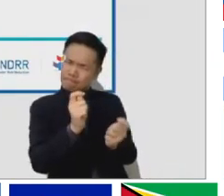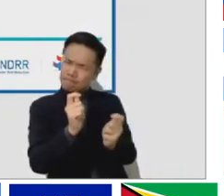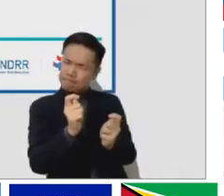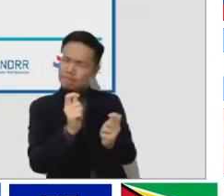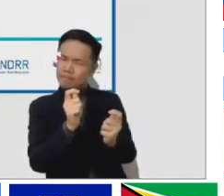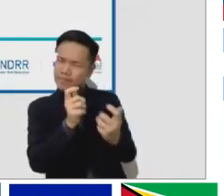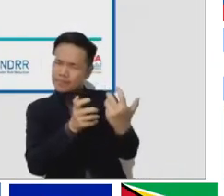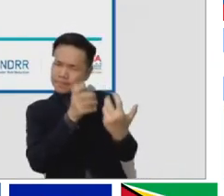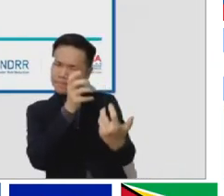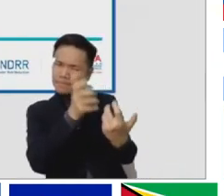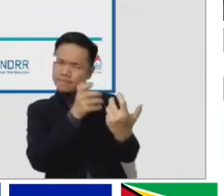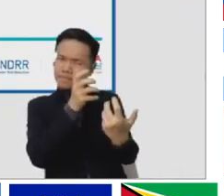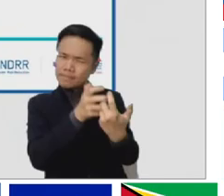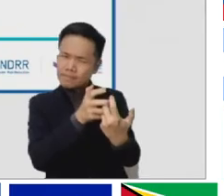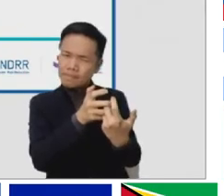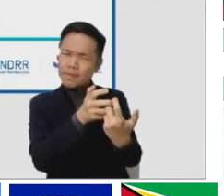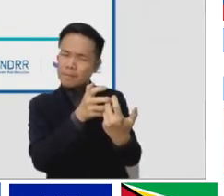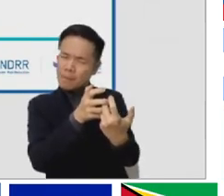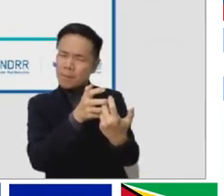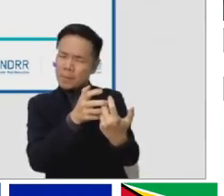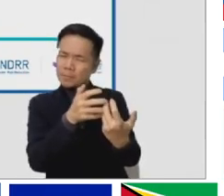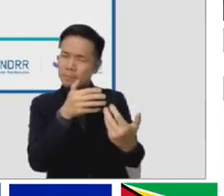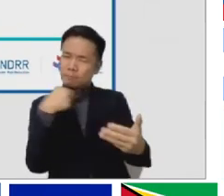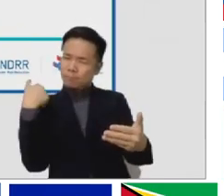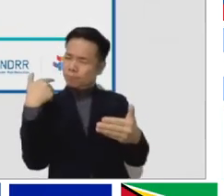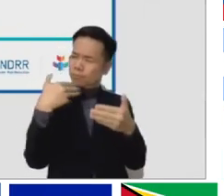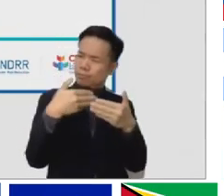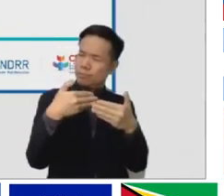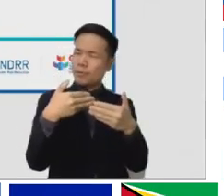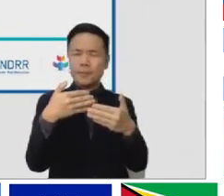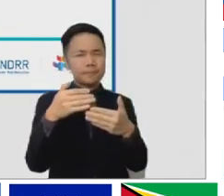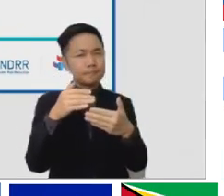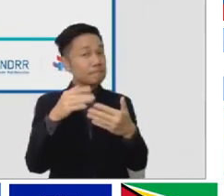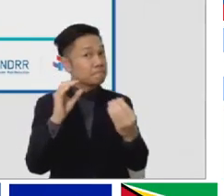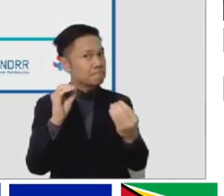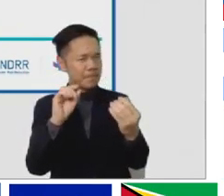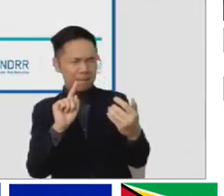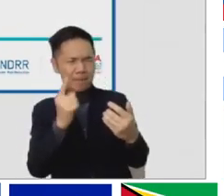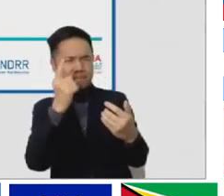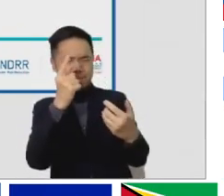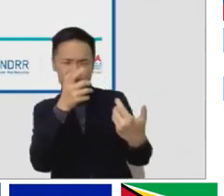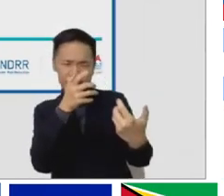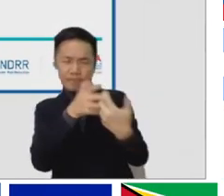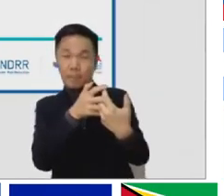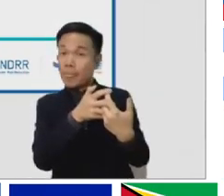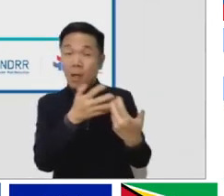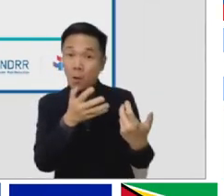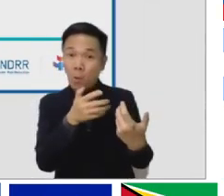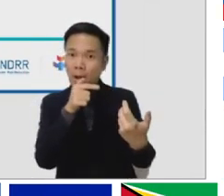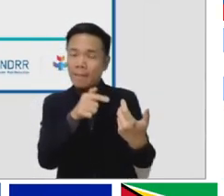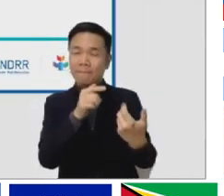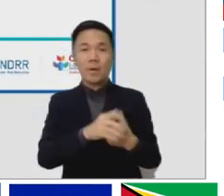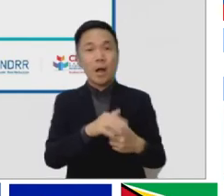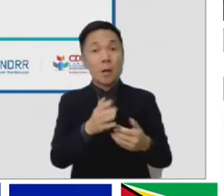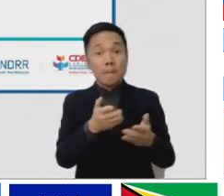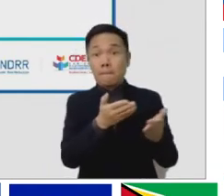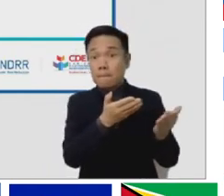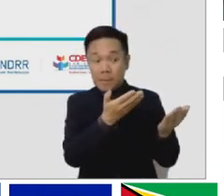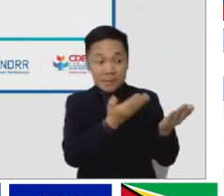we had not fully explored before. And one of those areas was in the area of logistics.